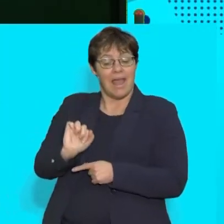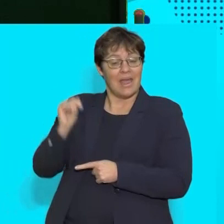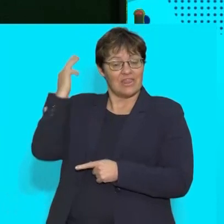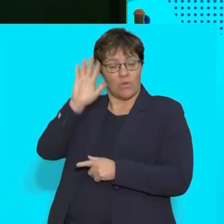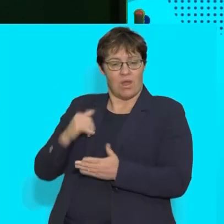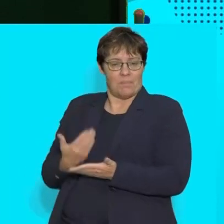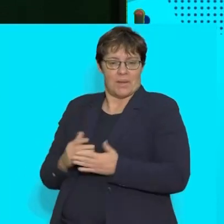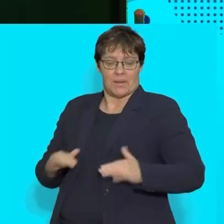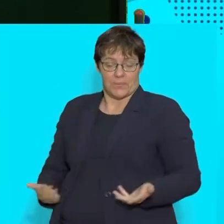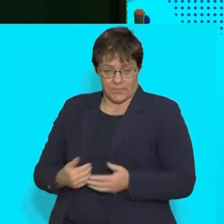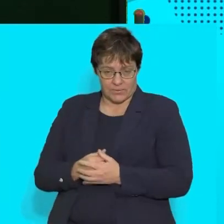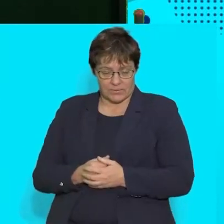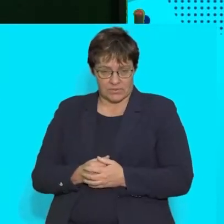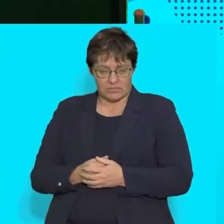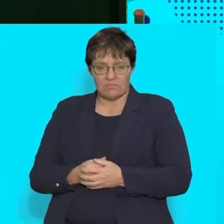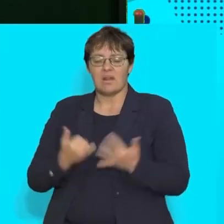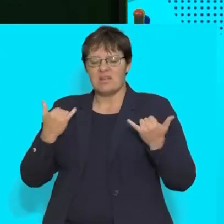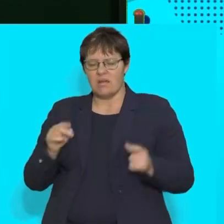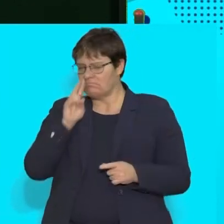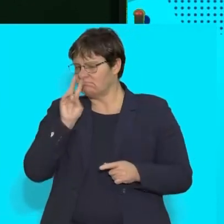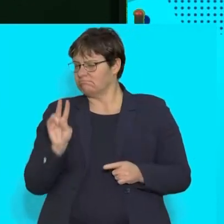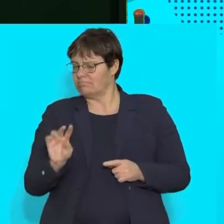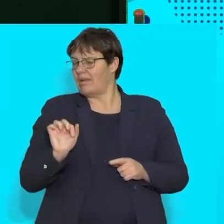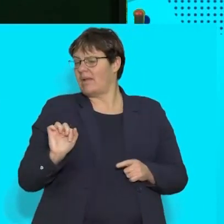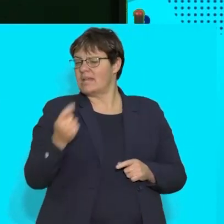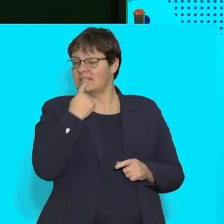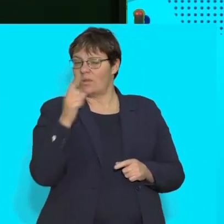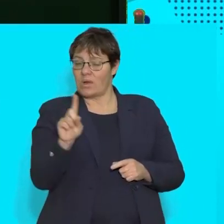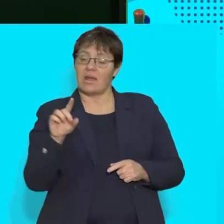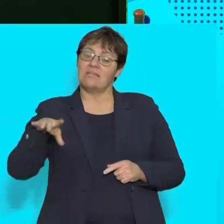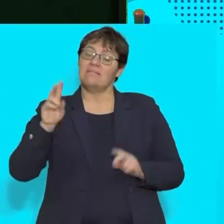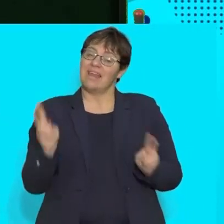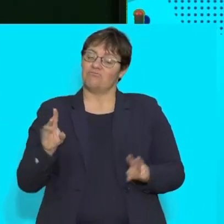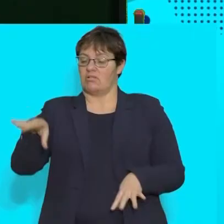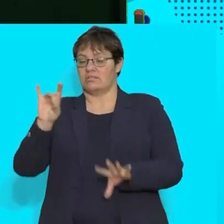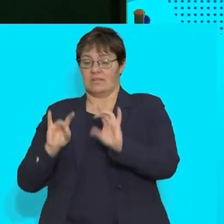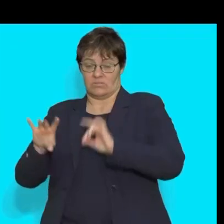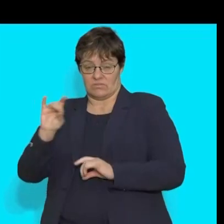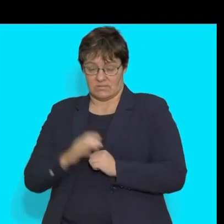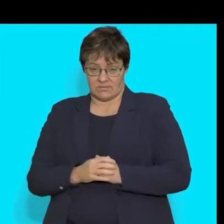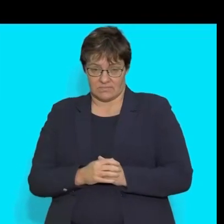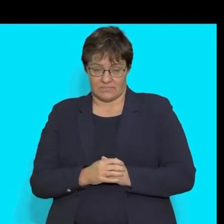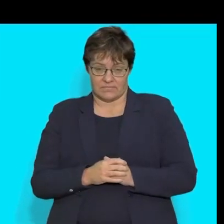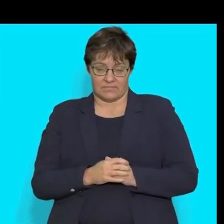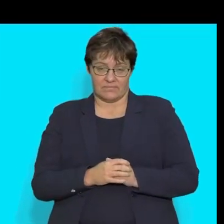the lesson and unpack what Darwin mentioned in his theory of natural selection.